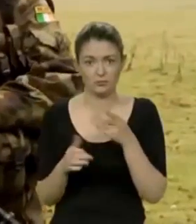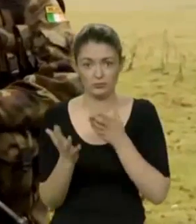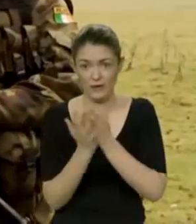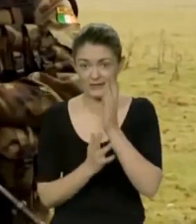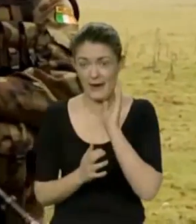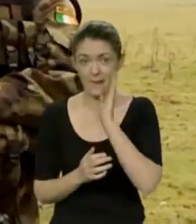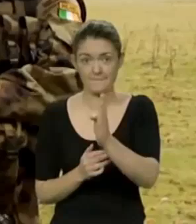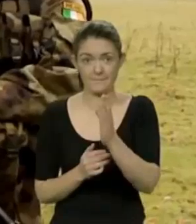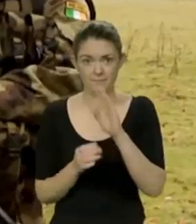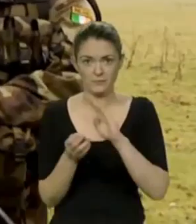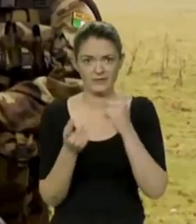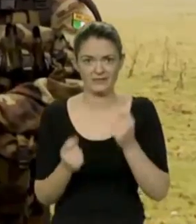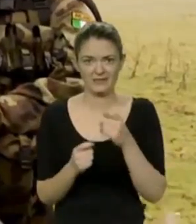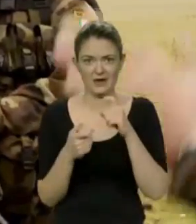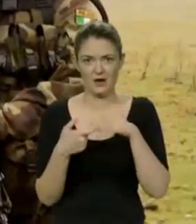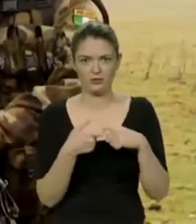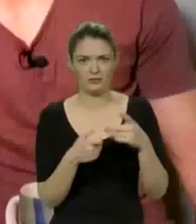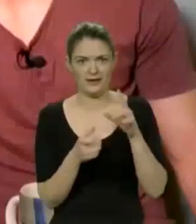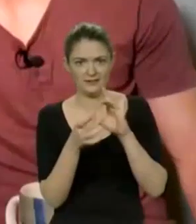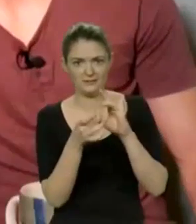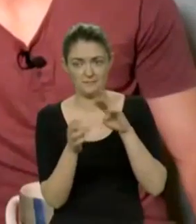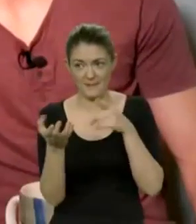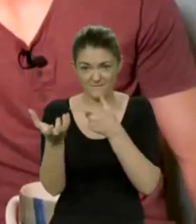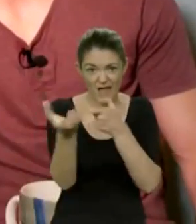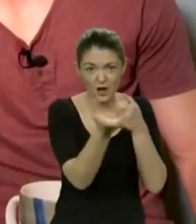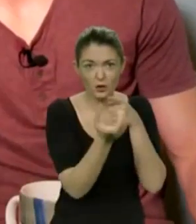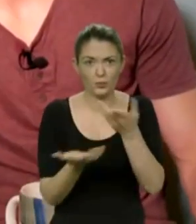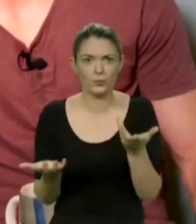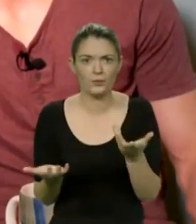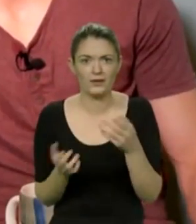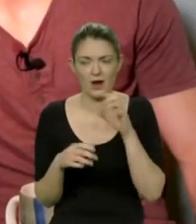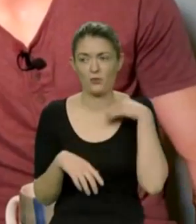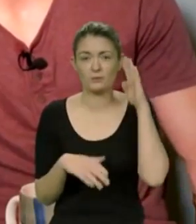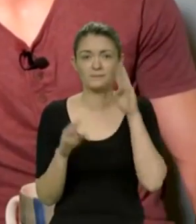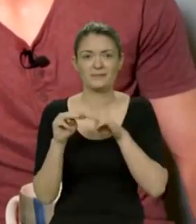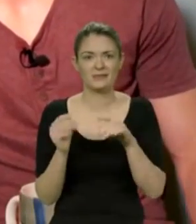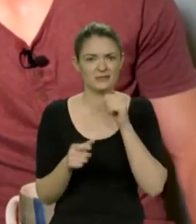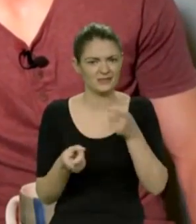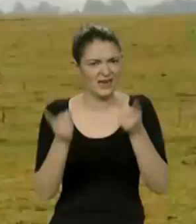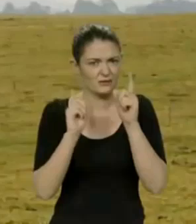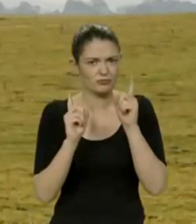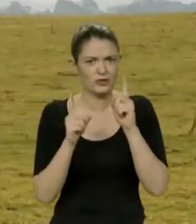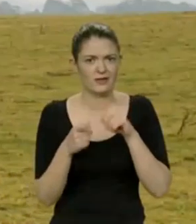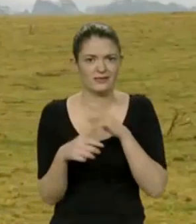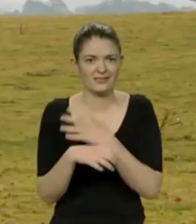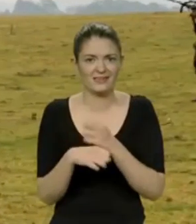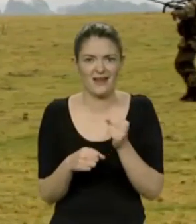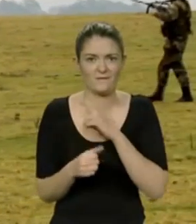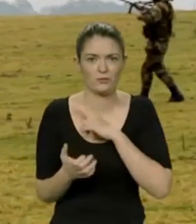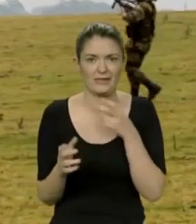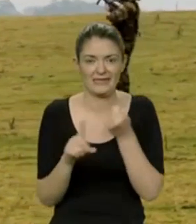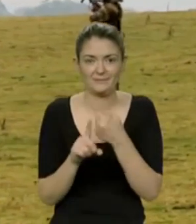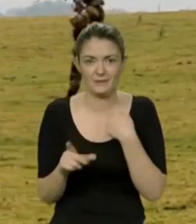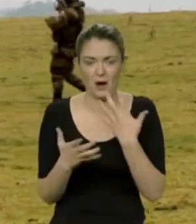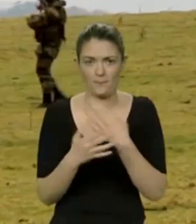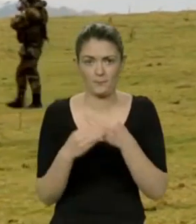like there's people firing at you. I knew like peacekeeping and all is dangerous, but I never really actually hit home how much it's mad. Like it's really serious